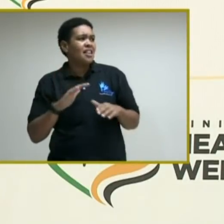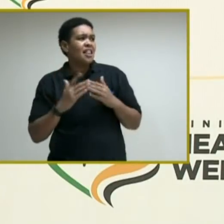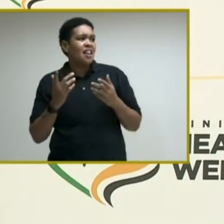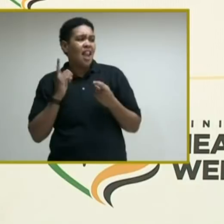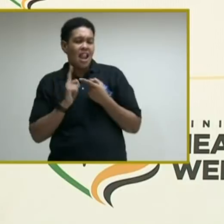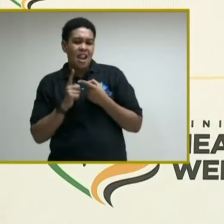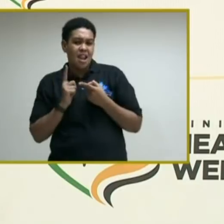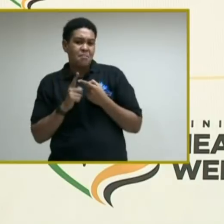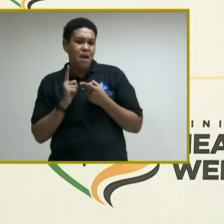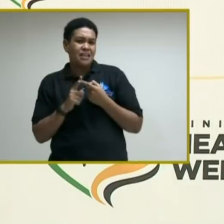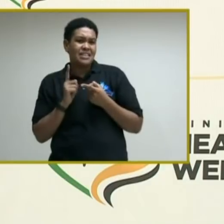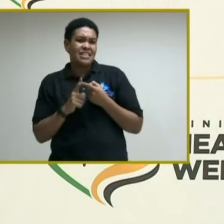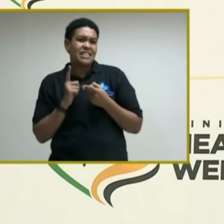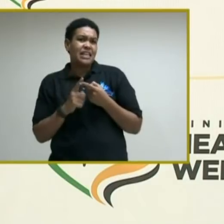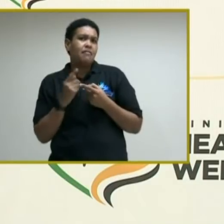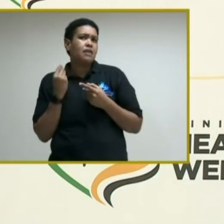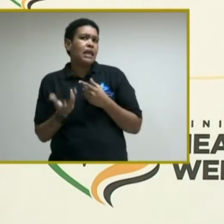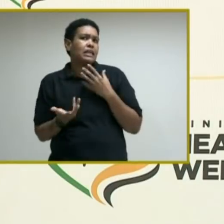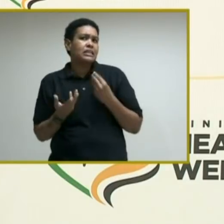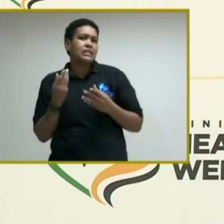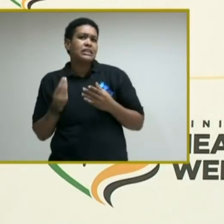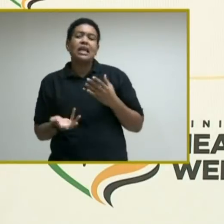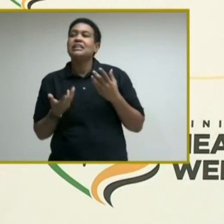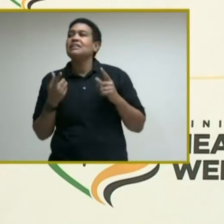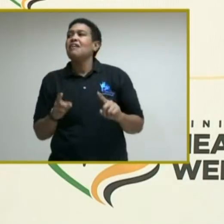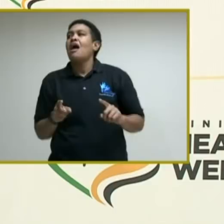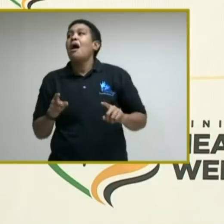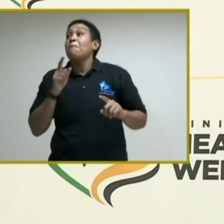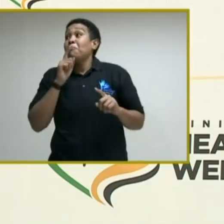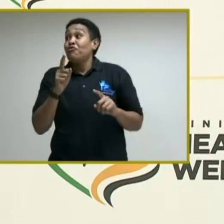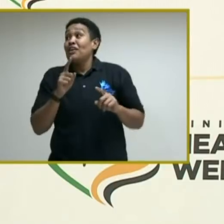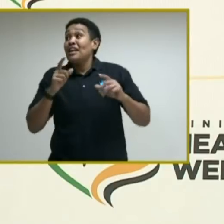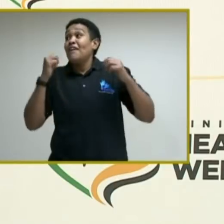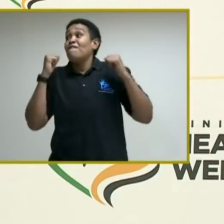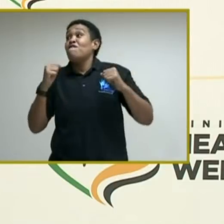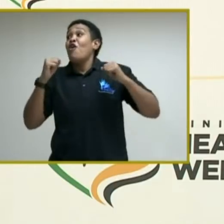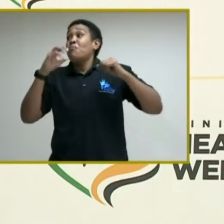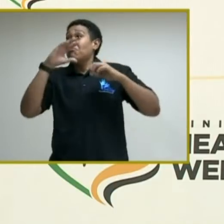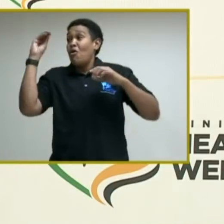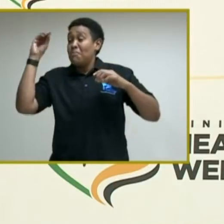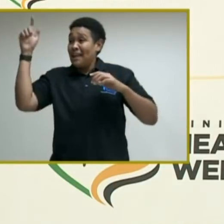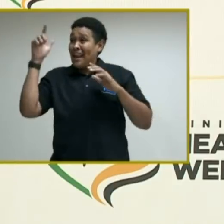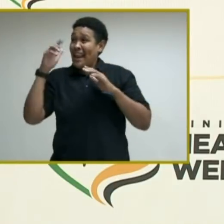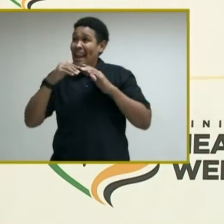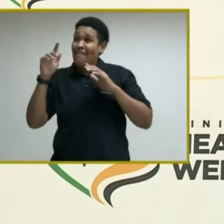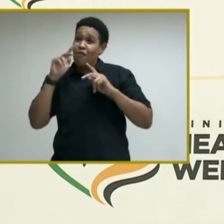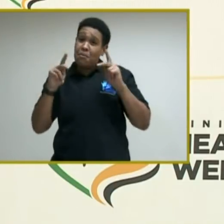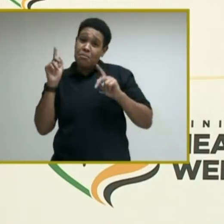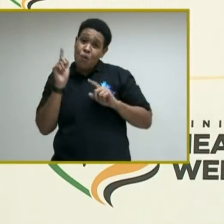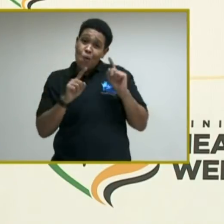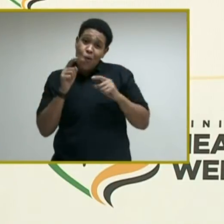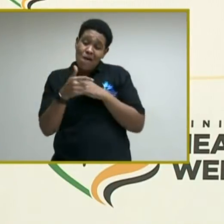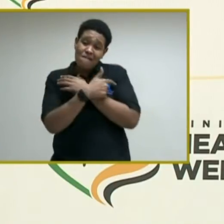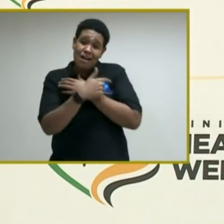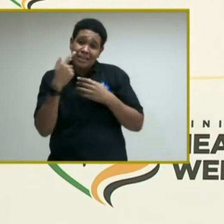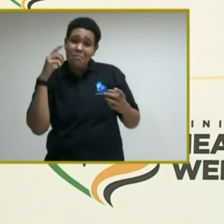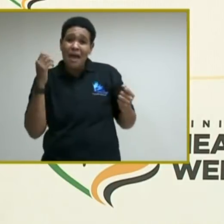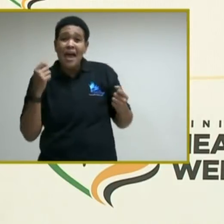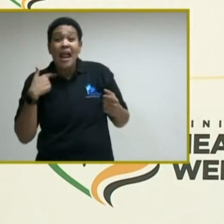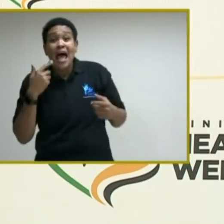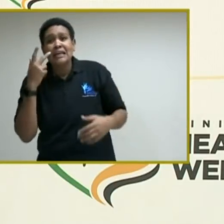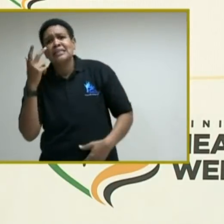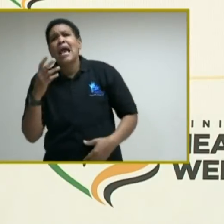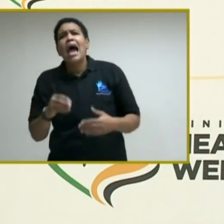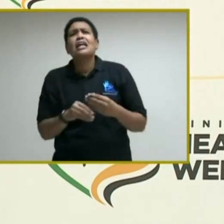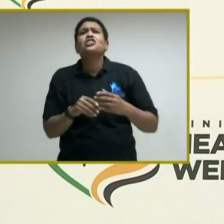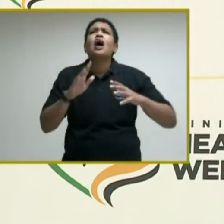positive incentives at the firm level for persons to get vaccinated. I'm seeing